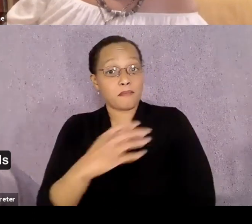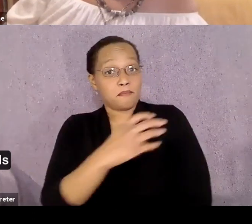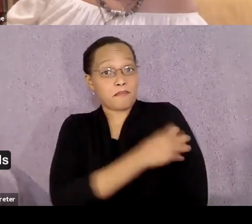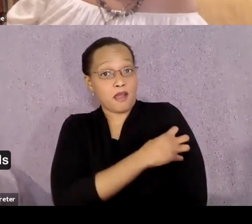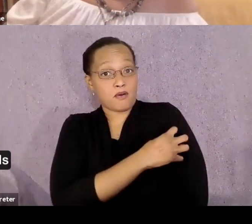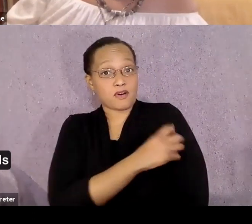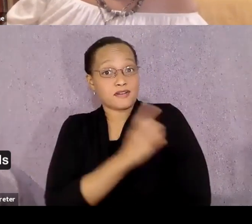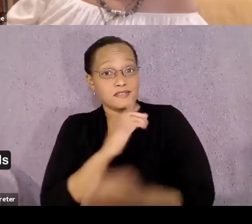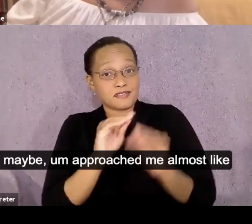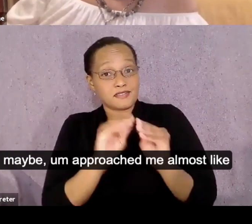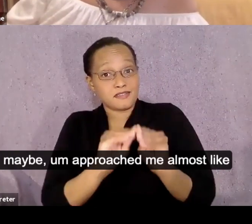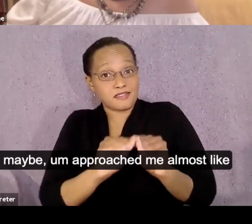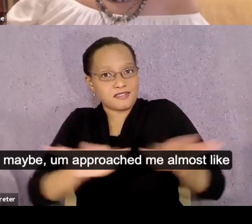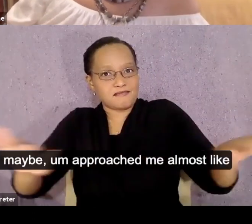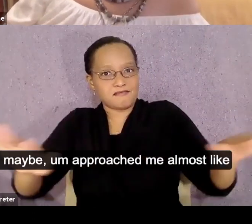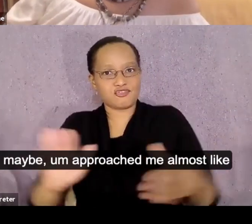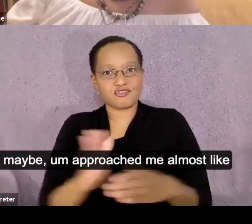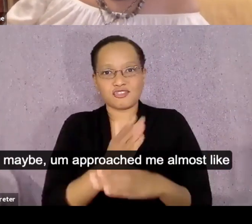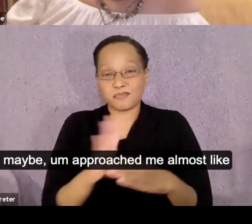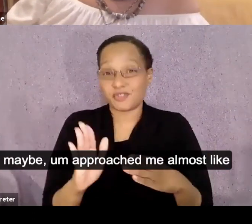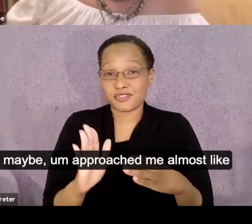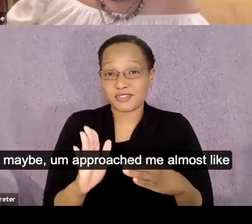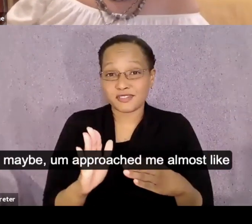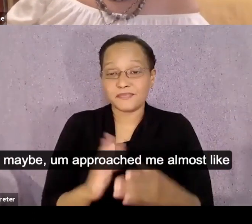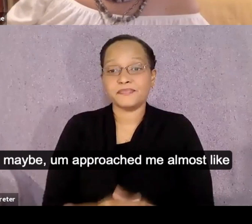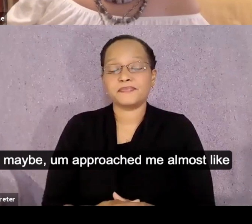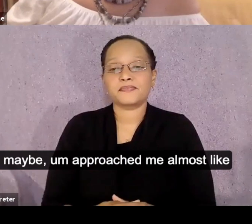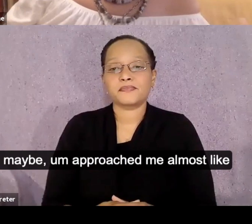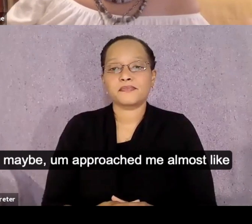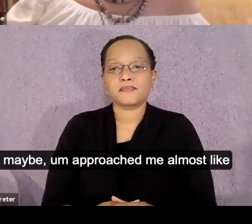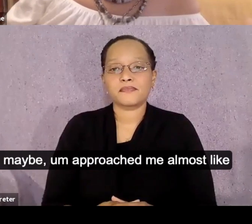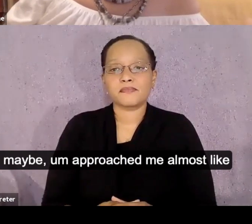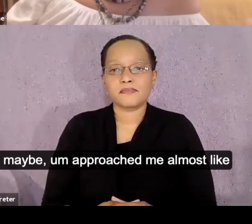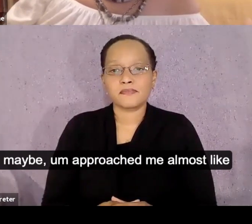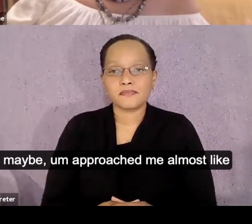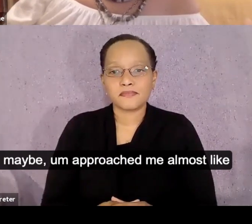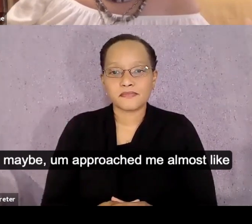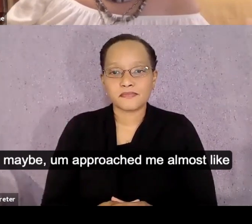is, I mean, I've had people that that are a little bit maybe